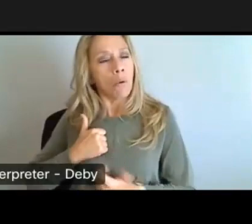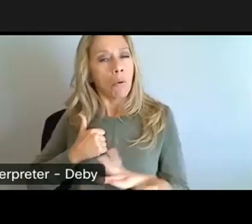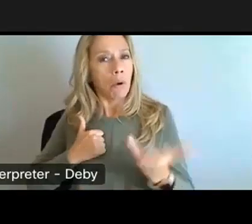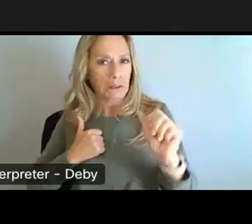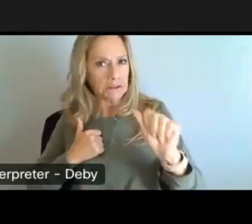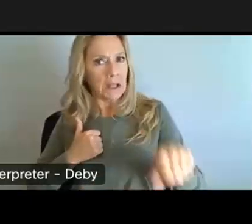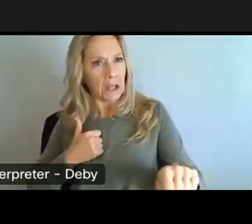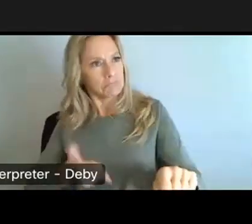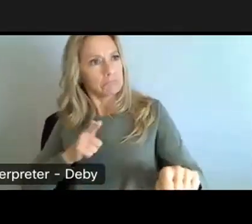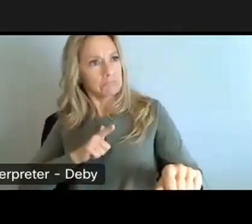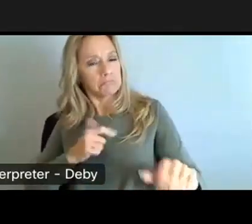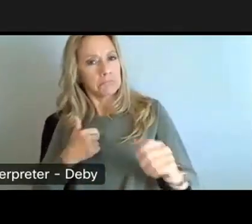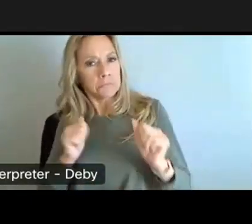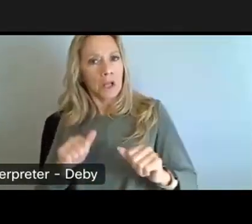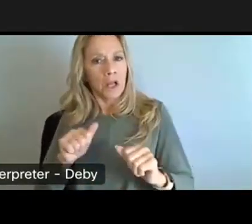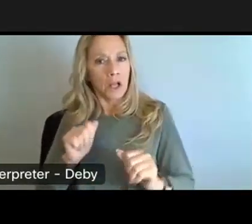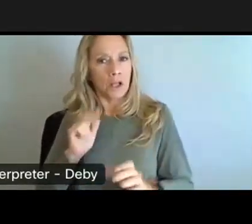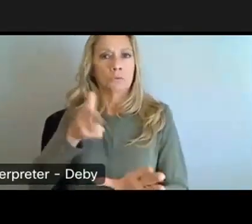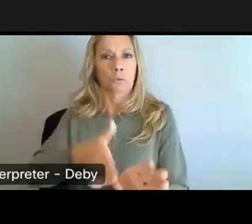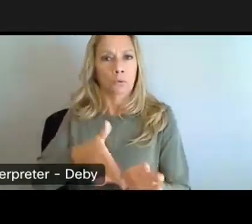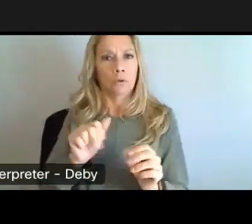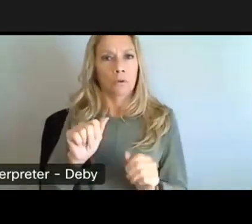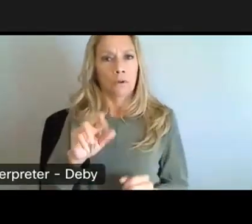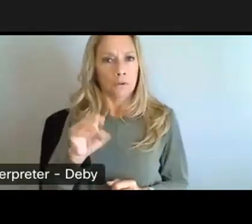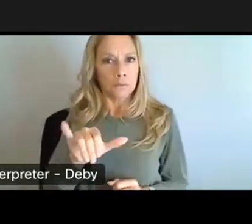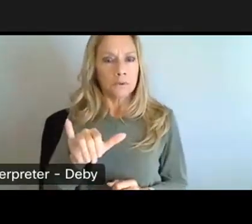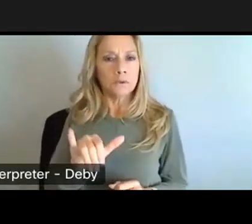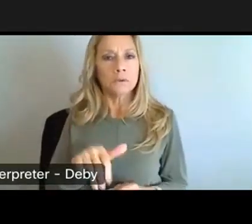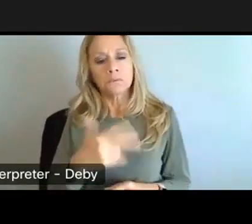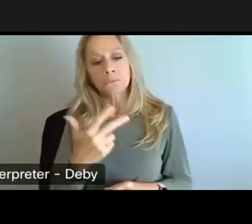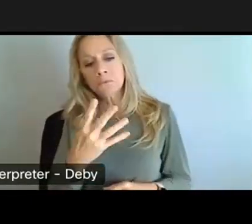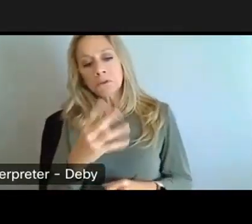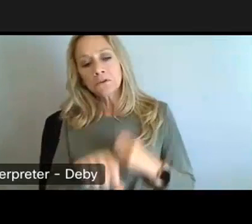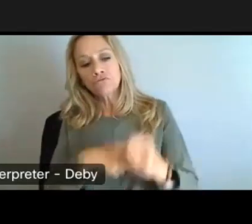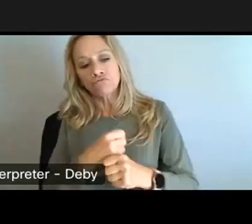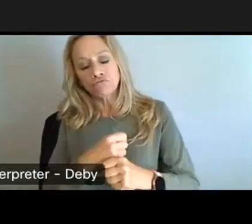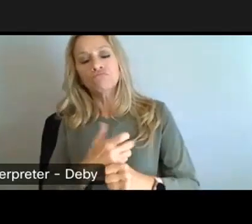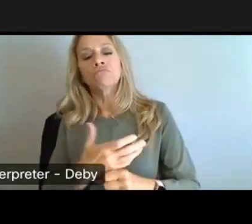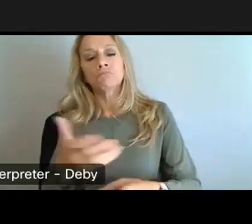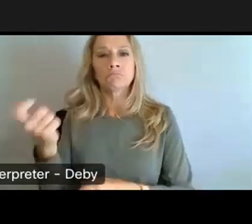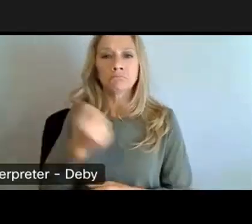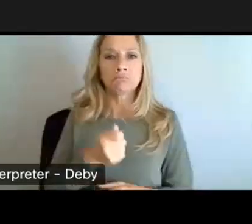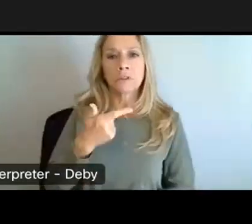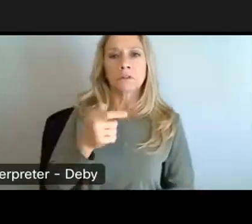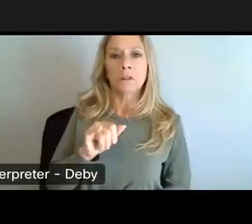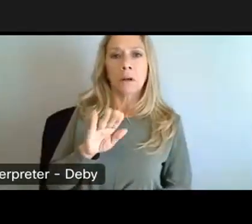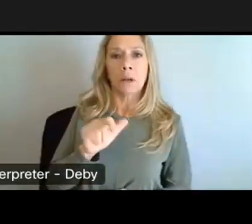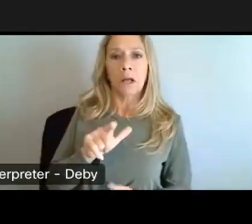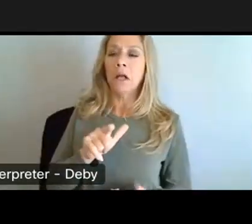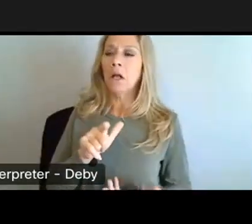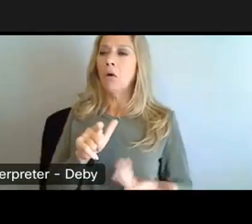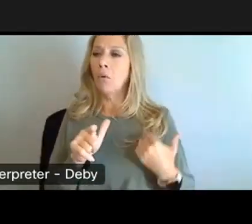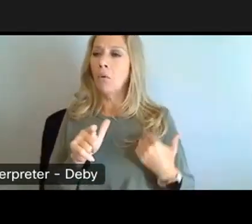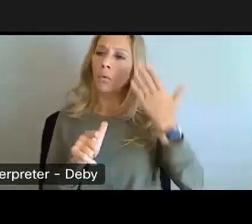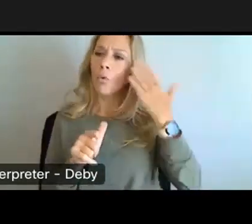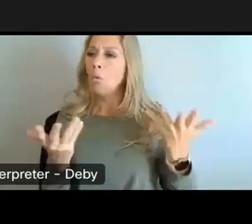could do next, that I could go in the Army, do 3-4 years, get the GI Bill, and hopefully kind of know what